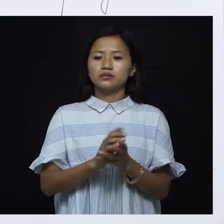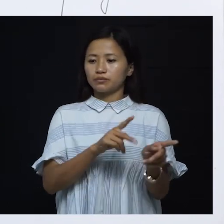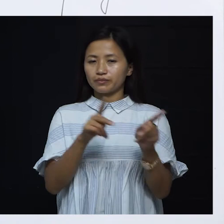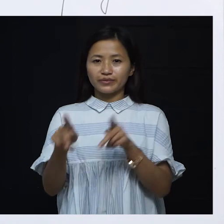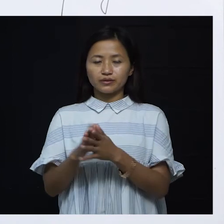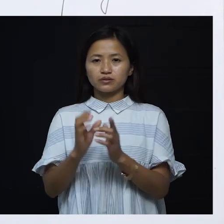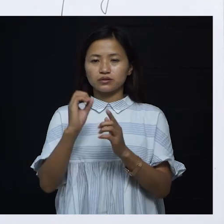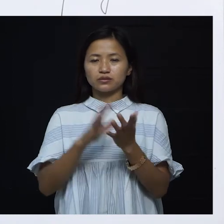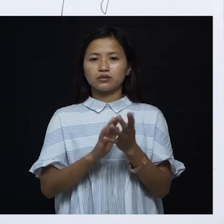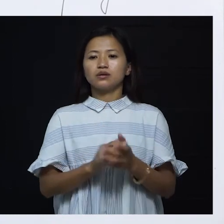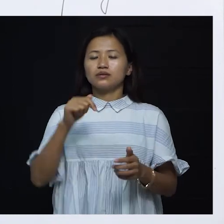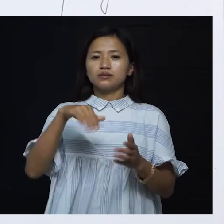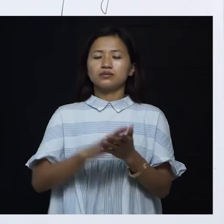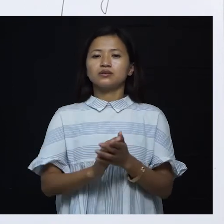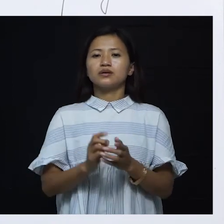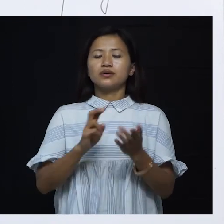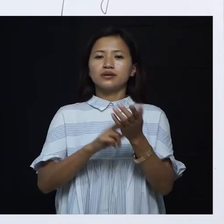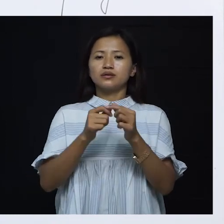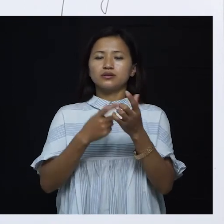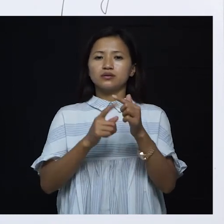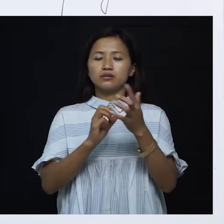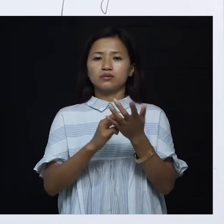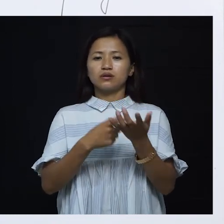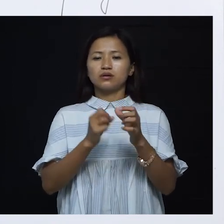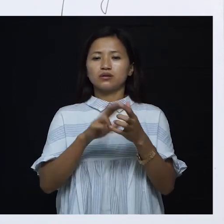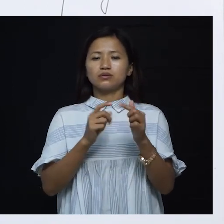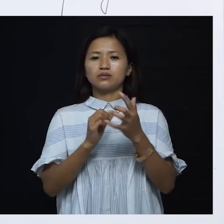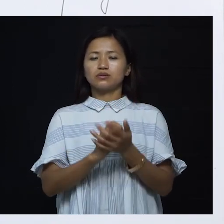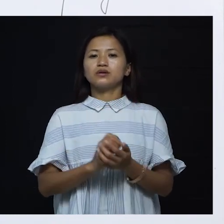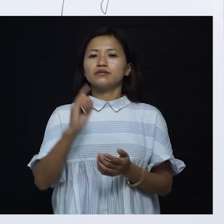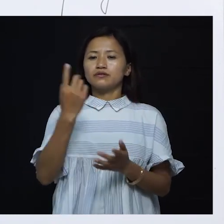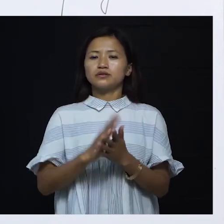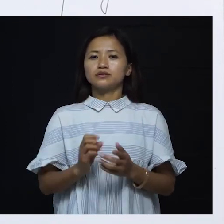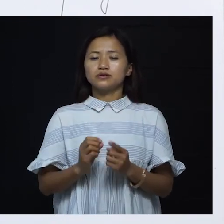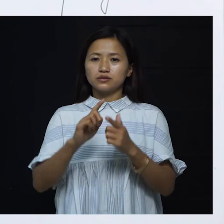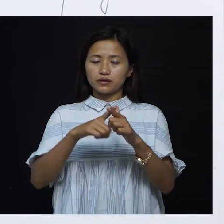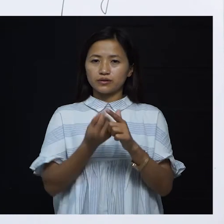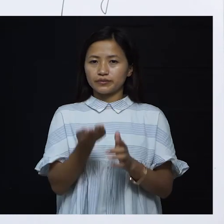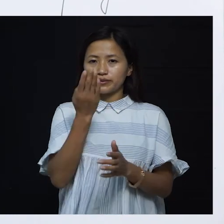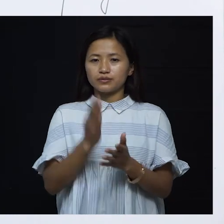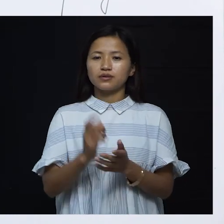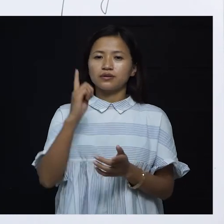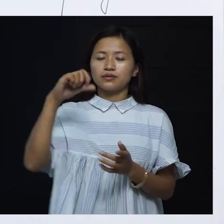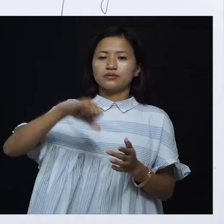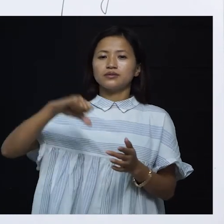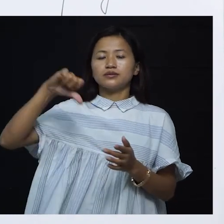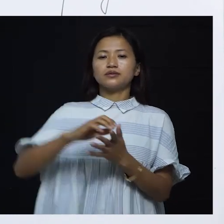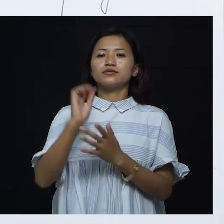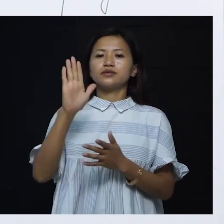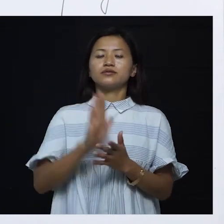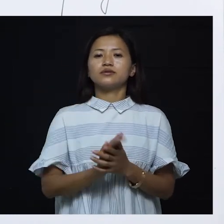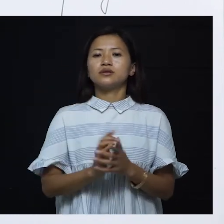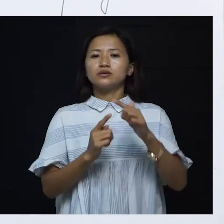now it is known as Niti Aayog, and it was started on 1st January 1995, all right, by